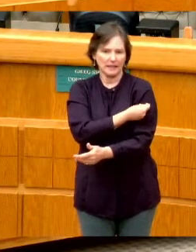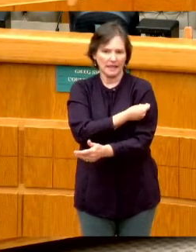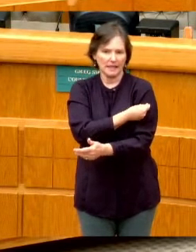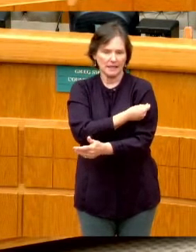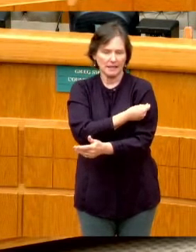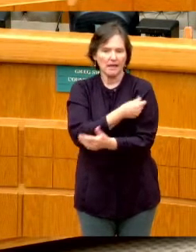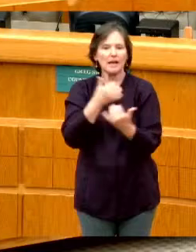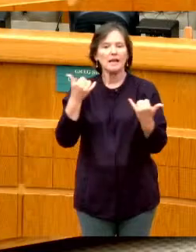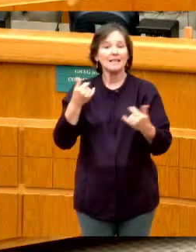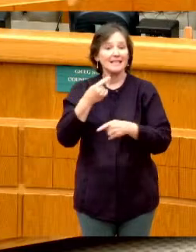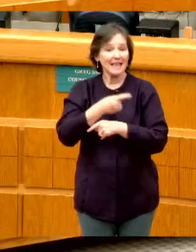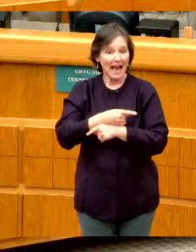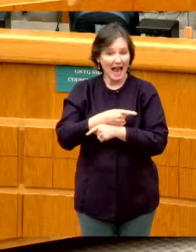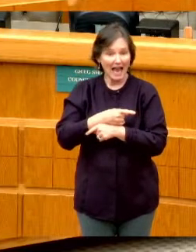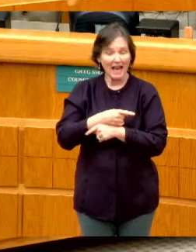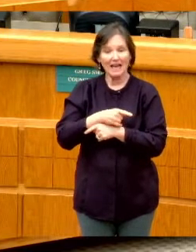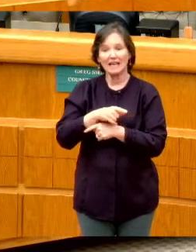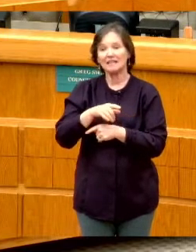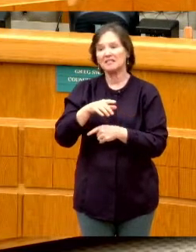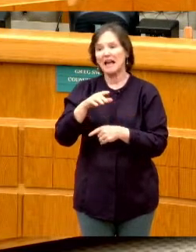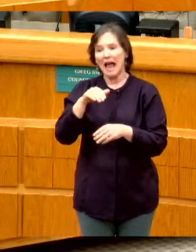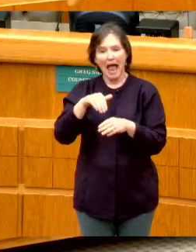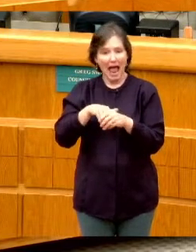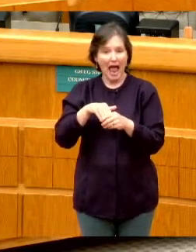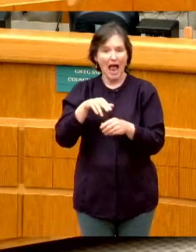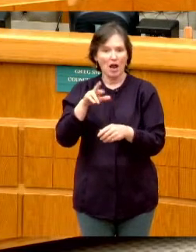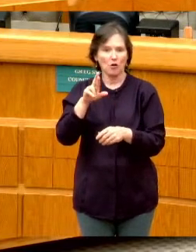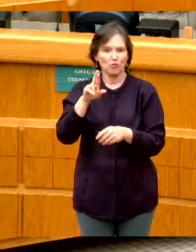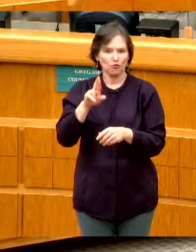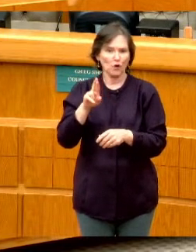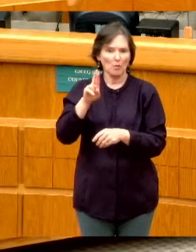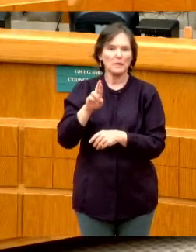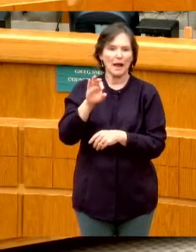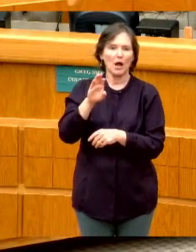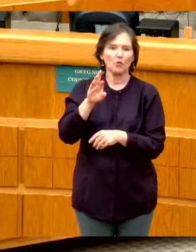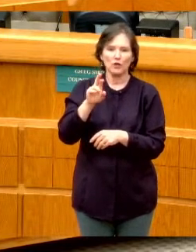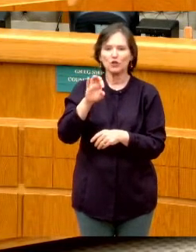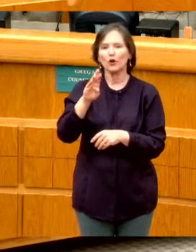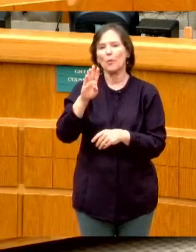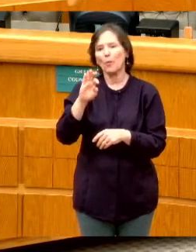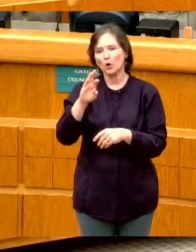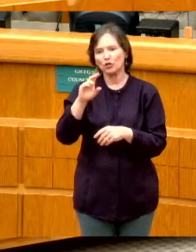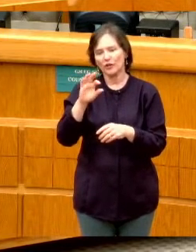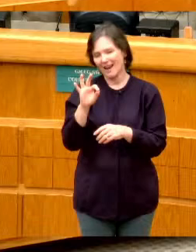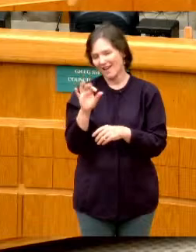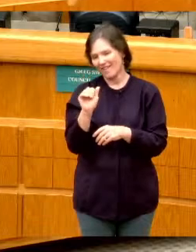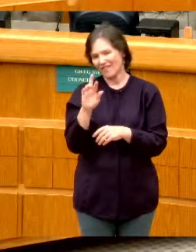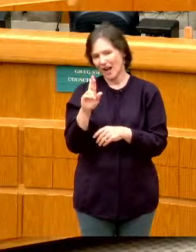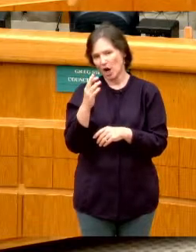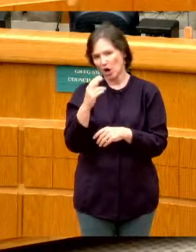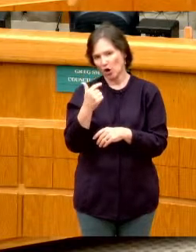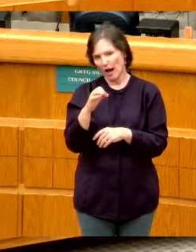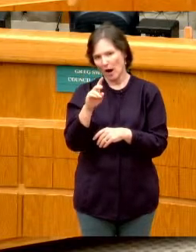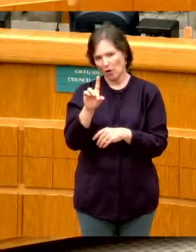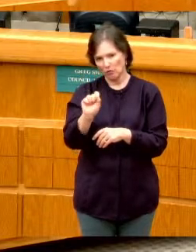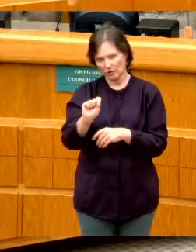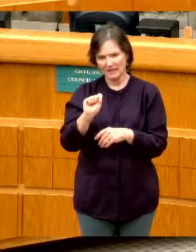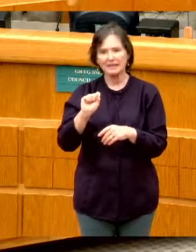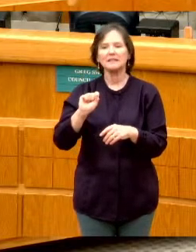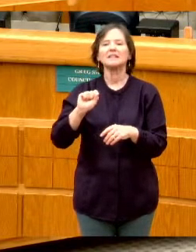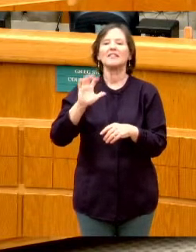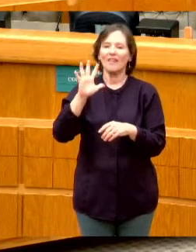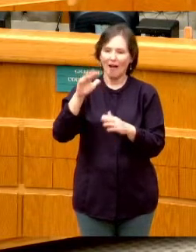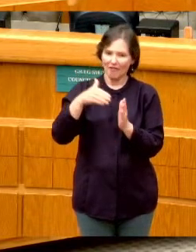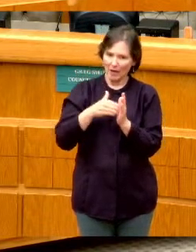Fairgrounds, 5,000 more or less for first dose vaccines were administered. Our health district is doing an